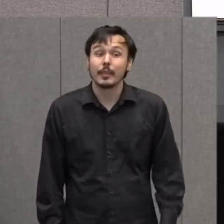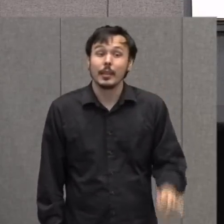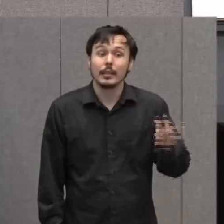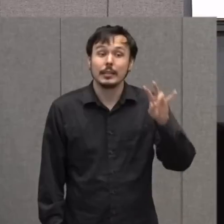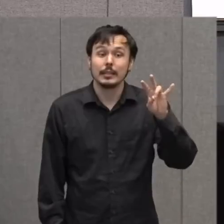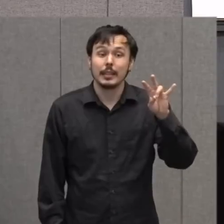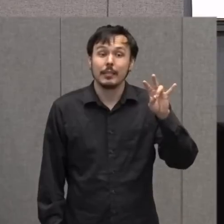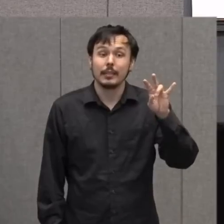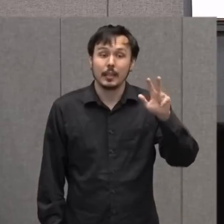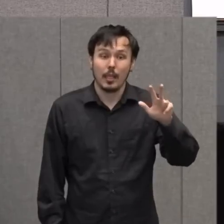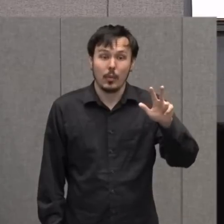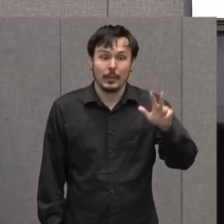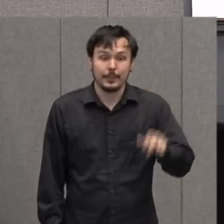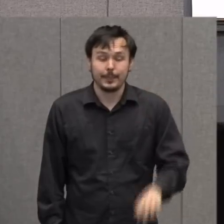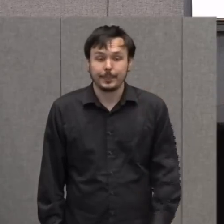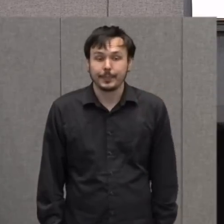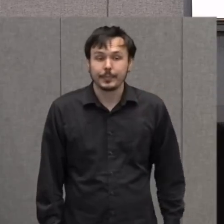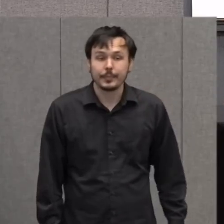73,